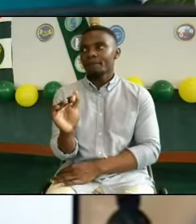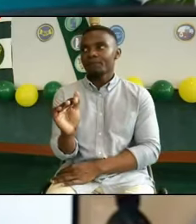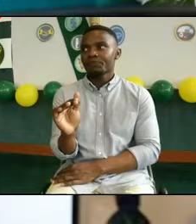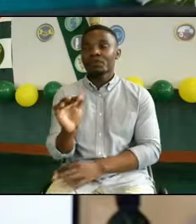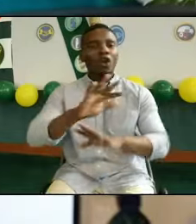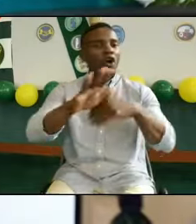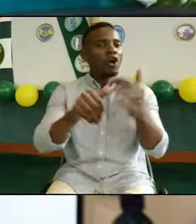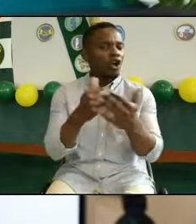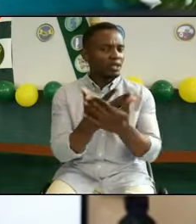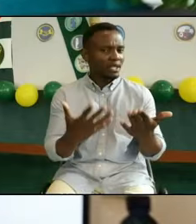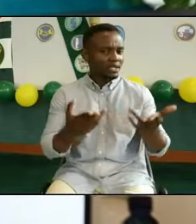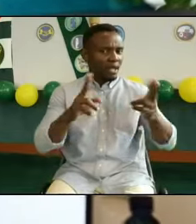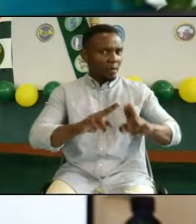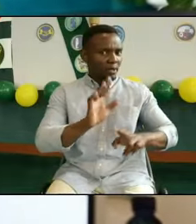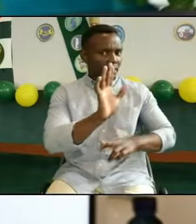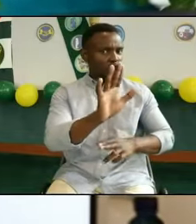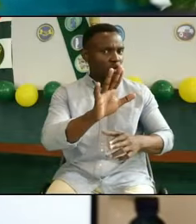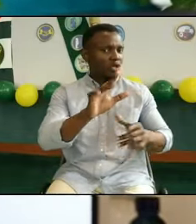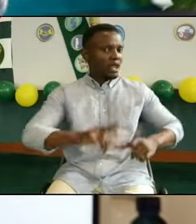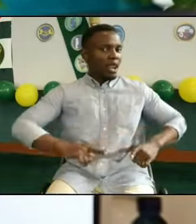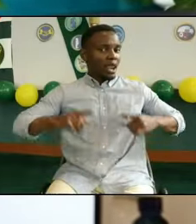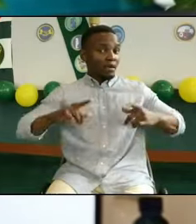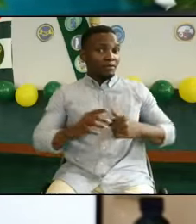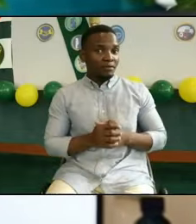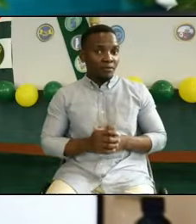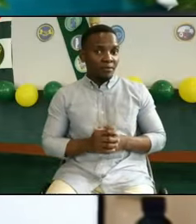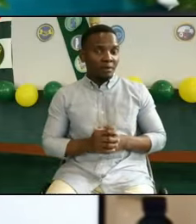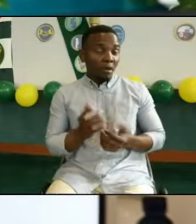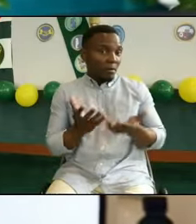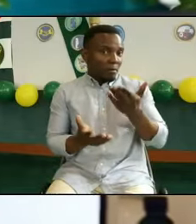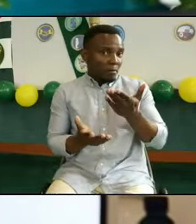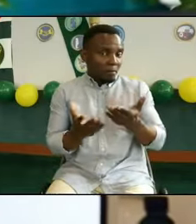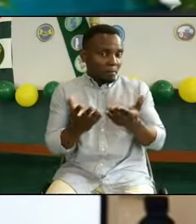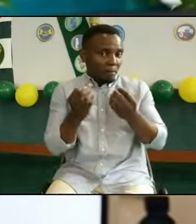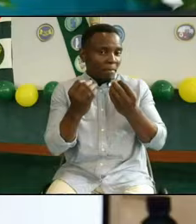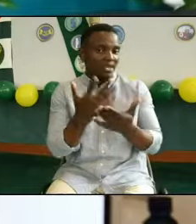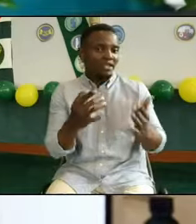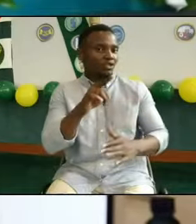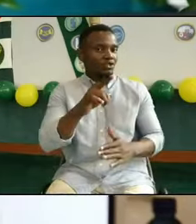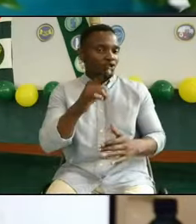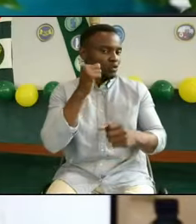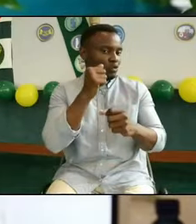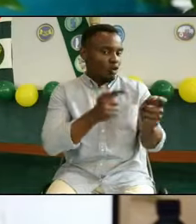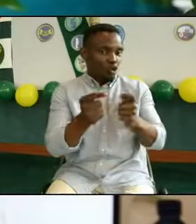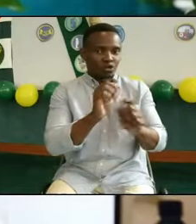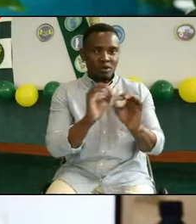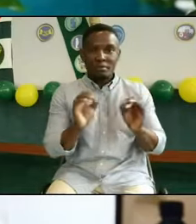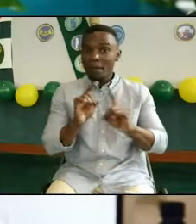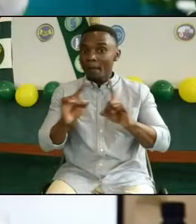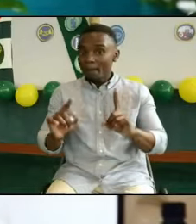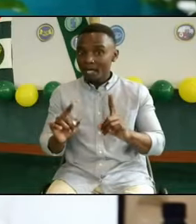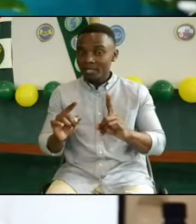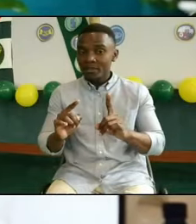things that are happening in your life, many may not have been your own making, but many were